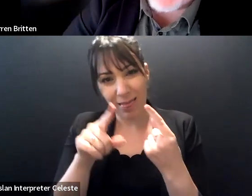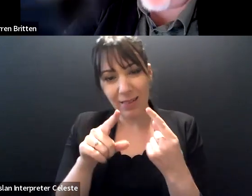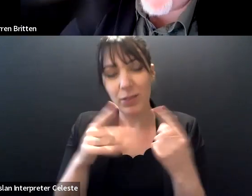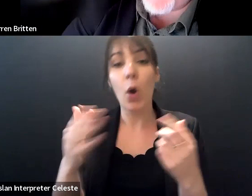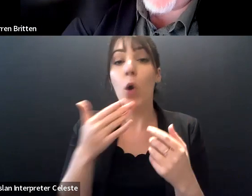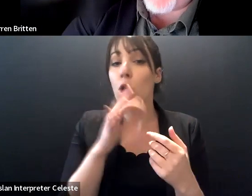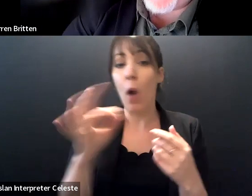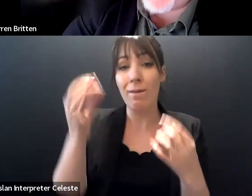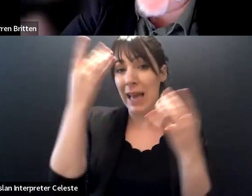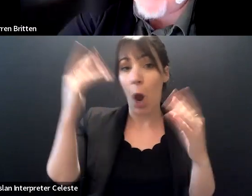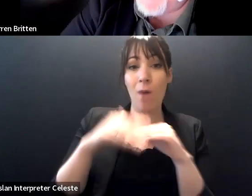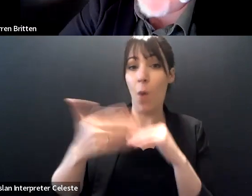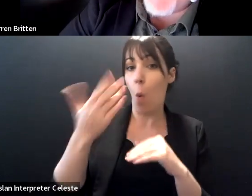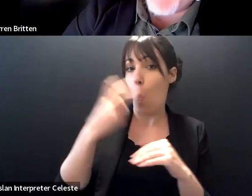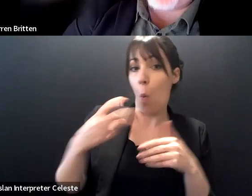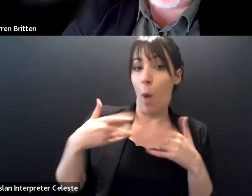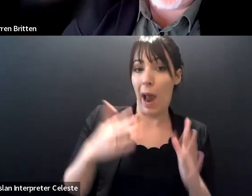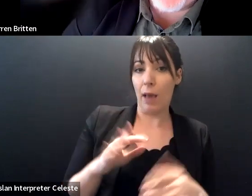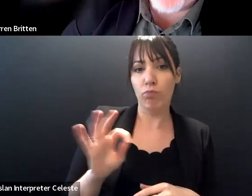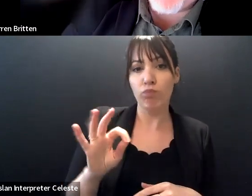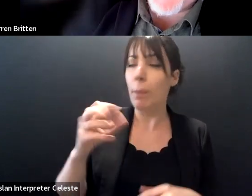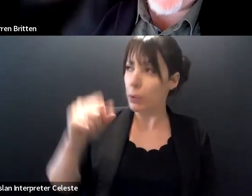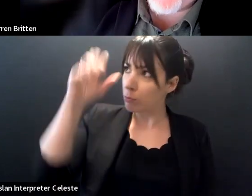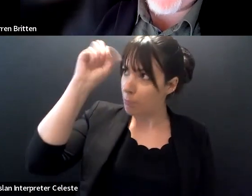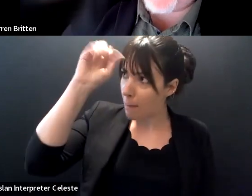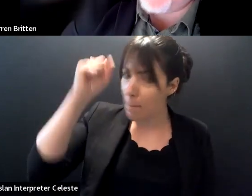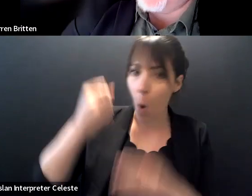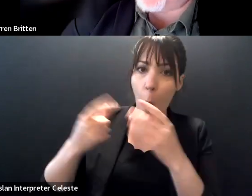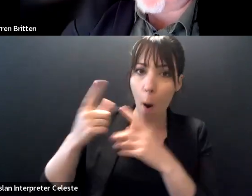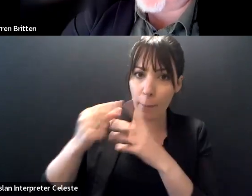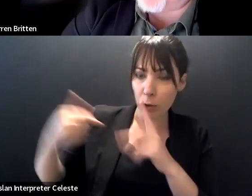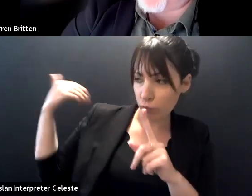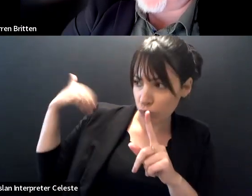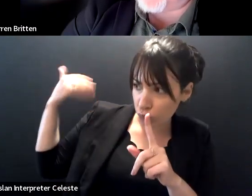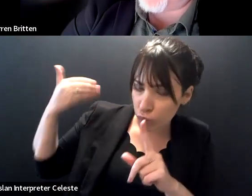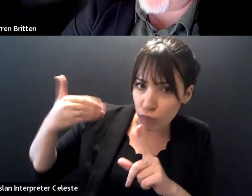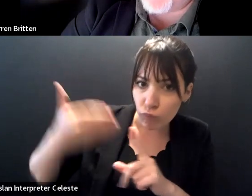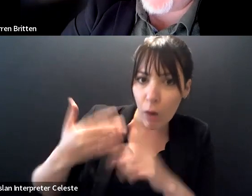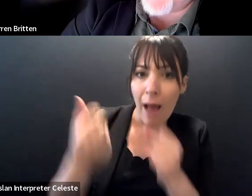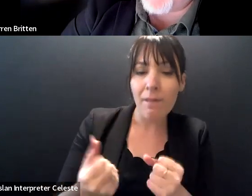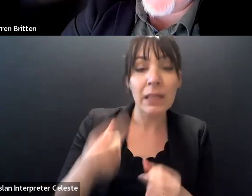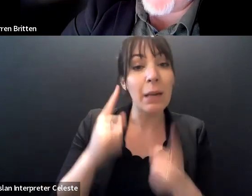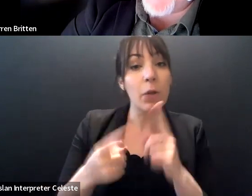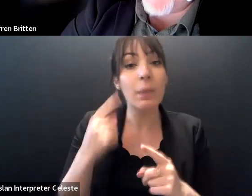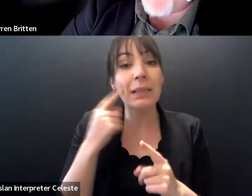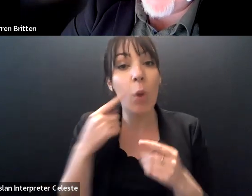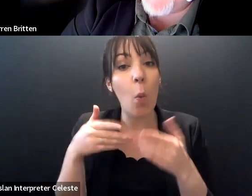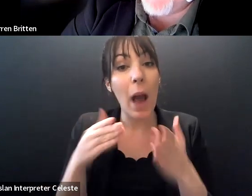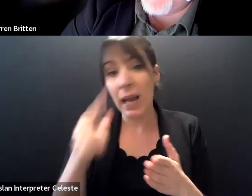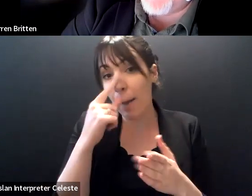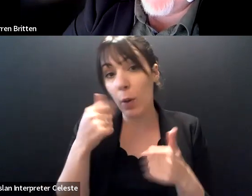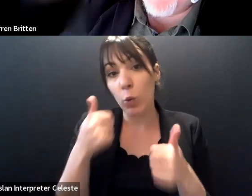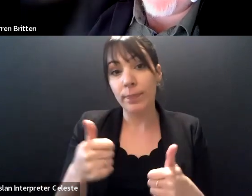past and say they're all old things that we did, and they were, you know, and we've moved on and we're now using better technology. Some of those simple things are some of the good things we need to